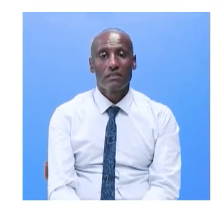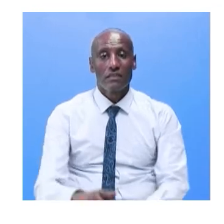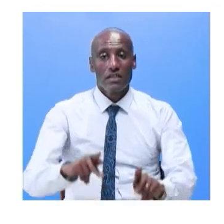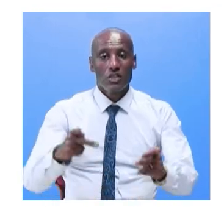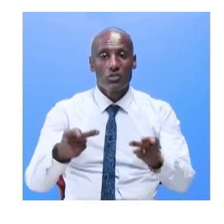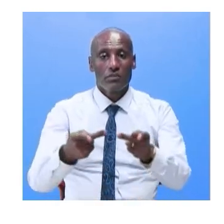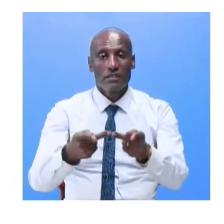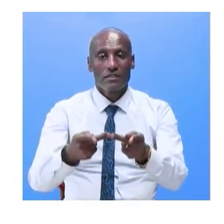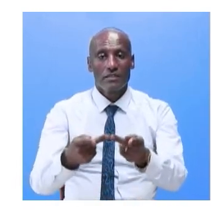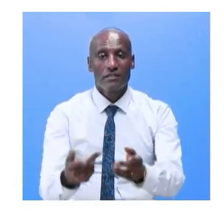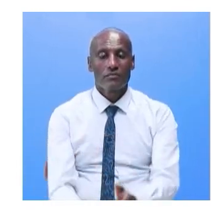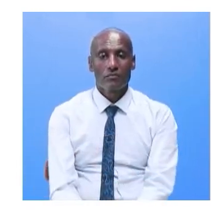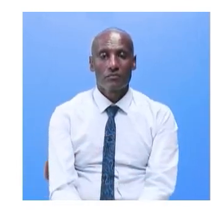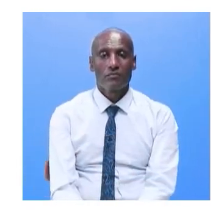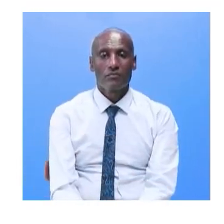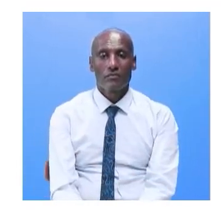spaces